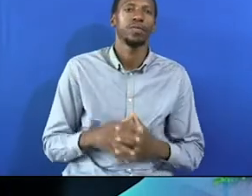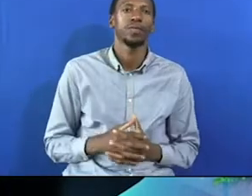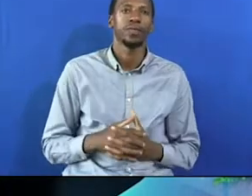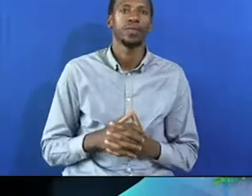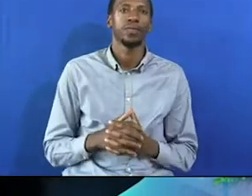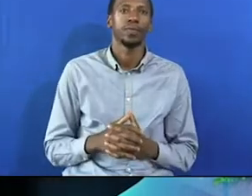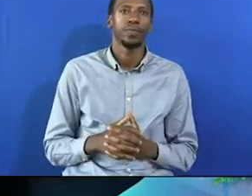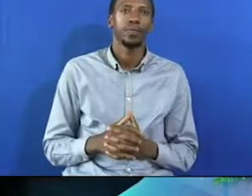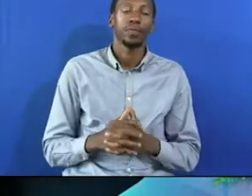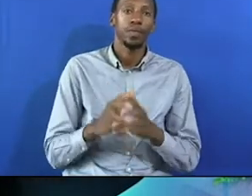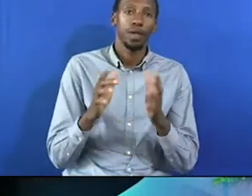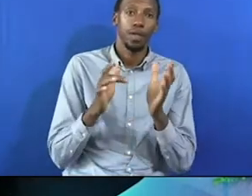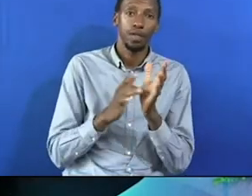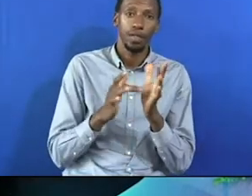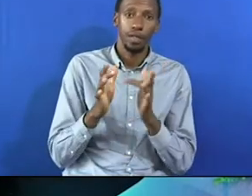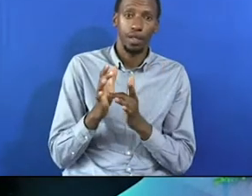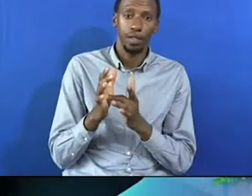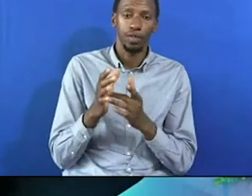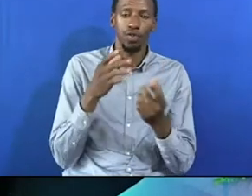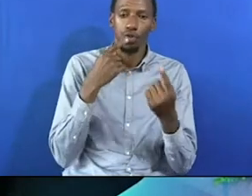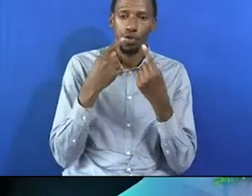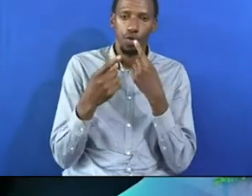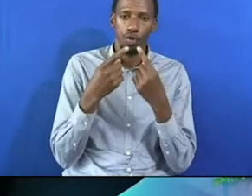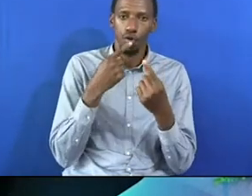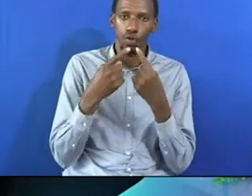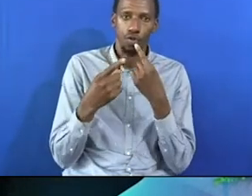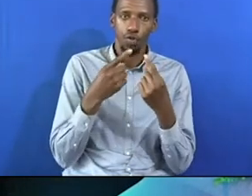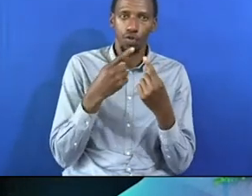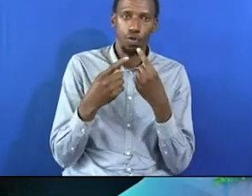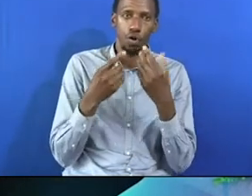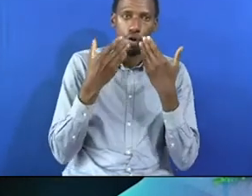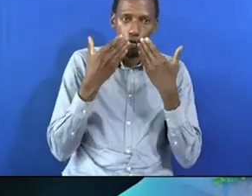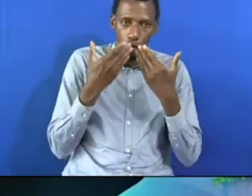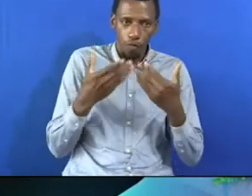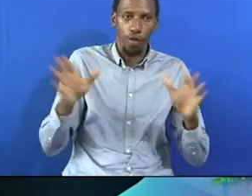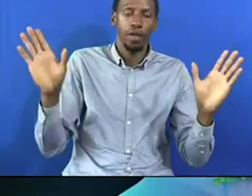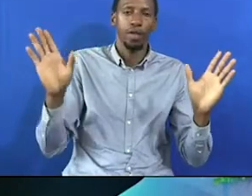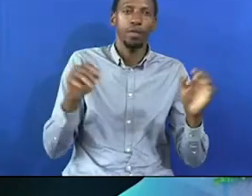12. Jesus has just talked about divorce.